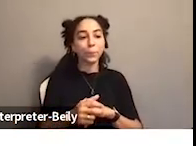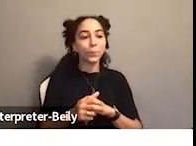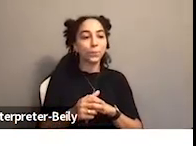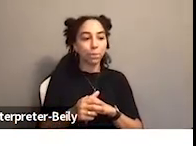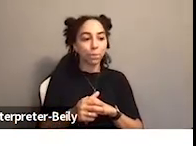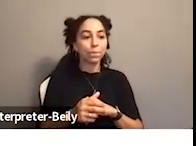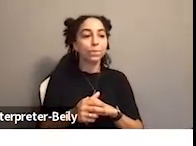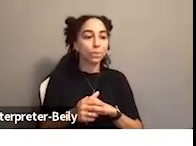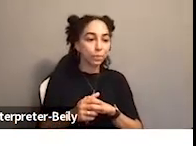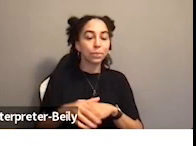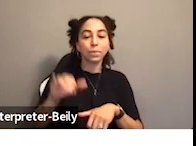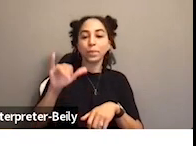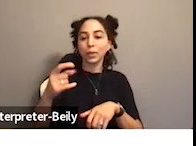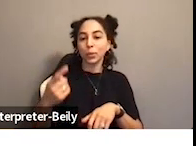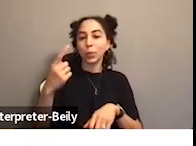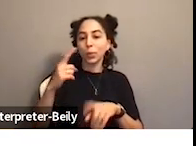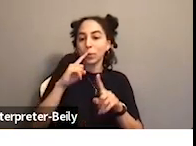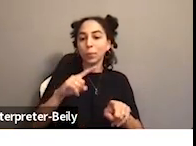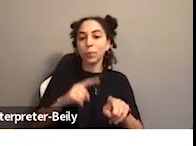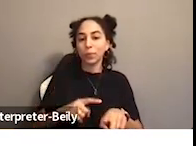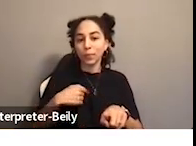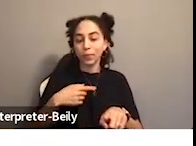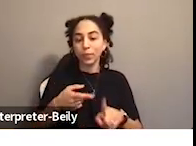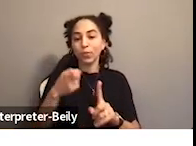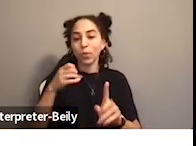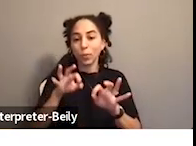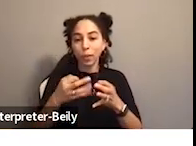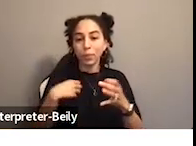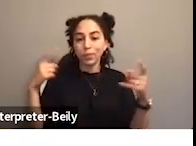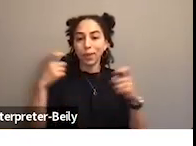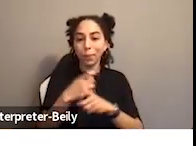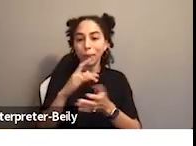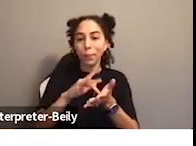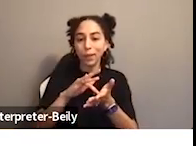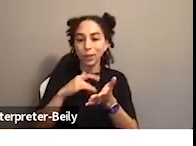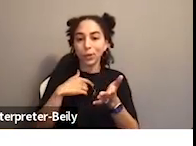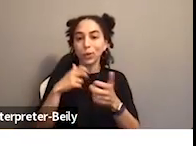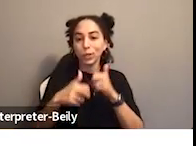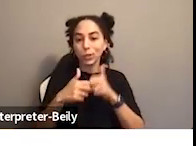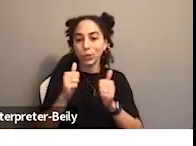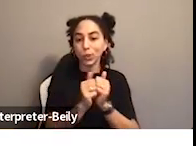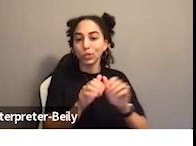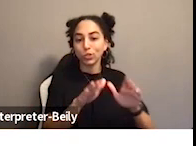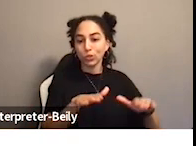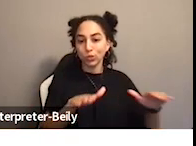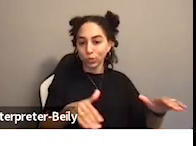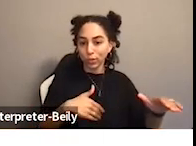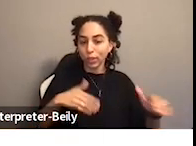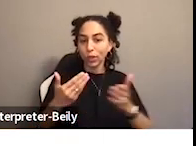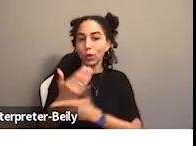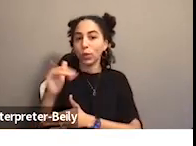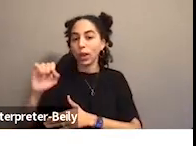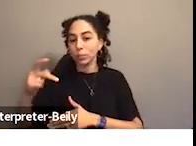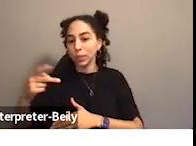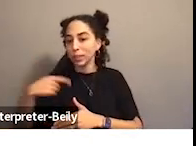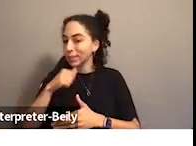So Beth, one of the responses is they're hearing from families of complex medical issues of children. The new ISP isn't working for